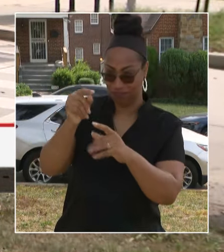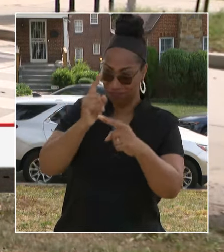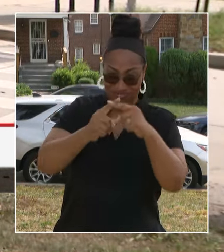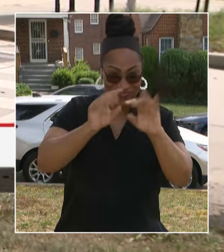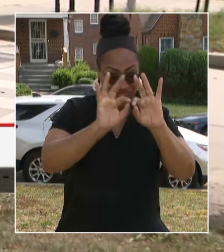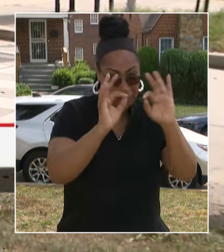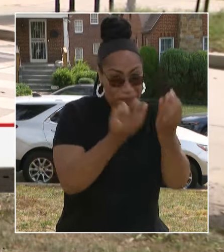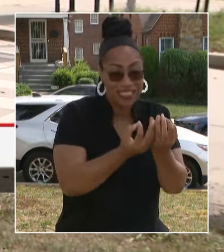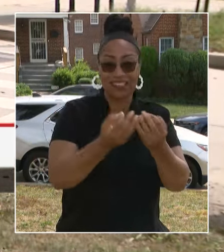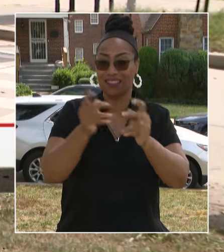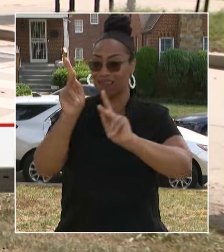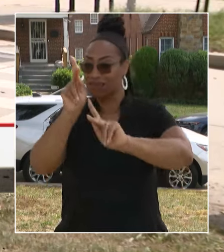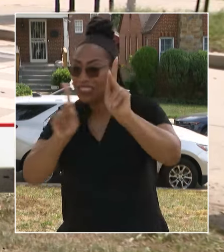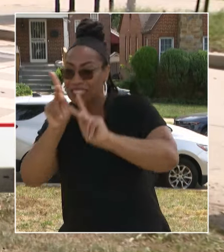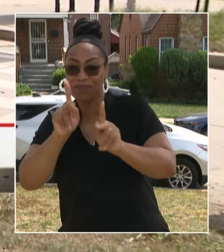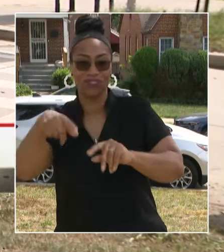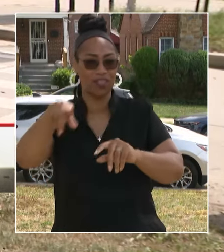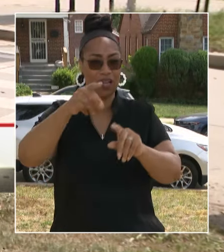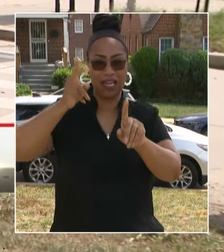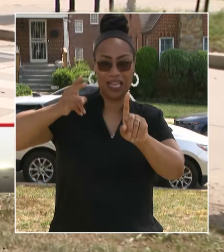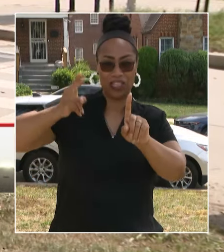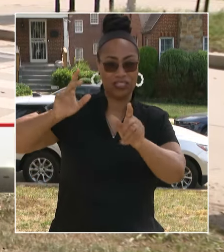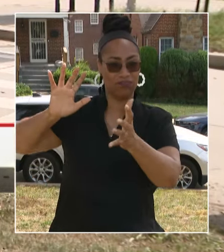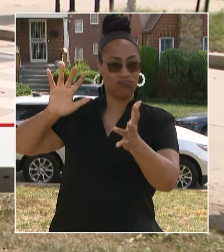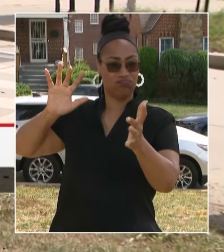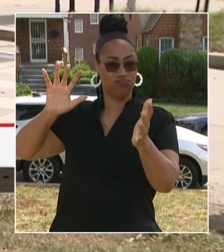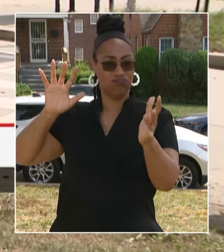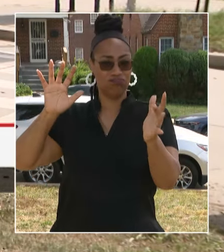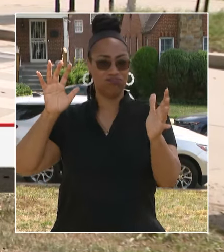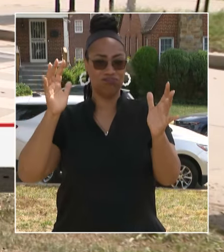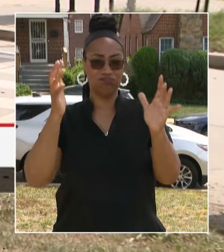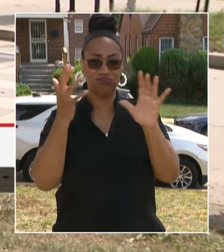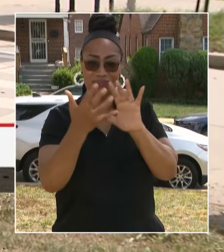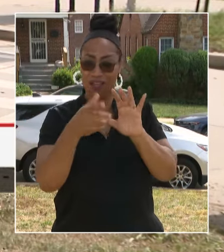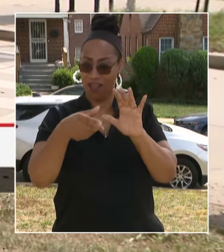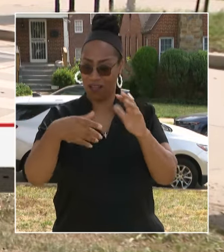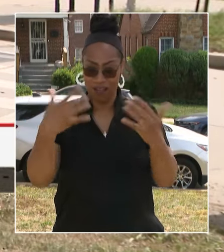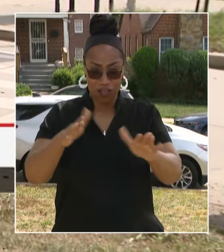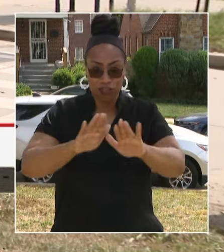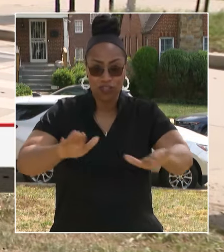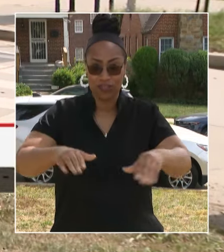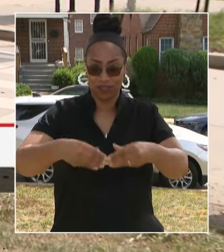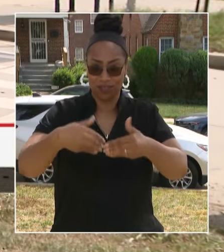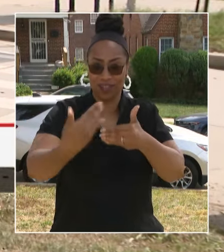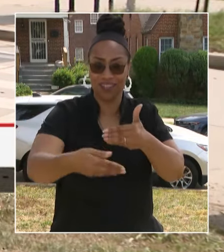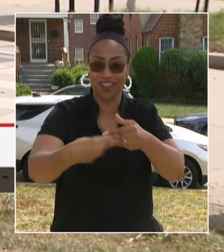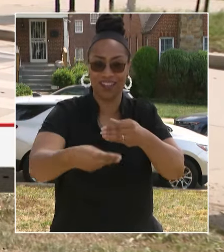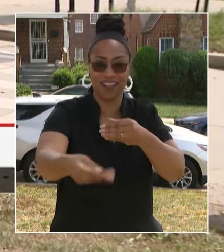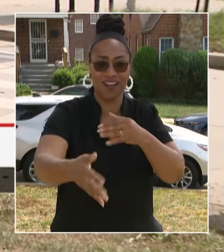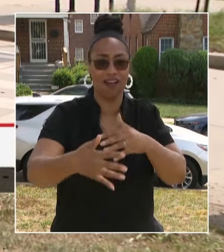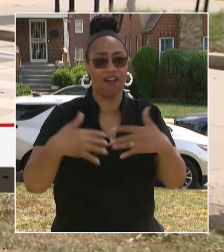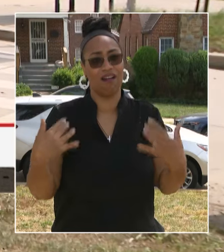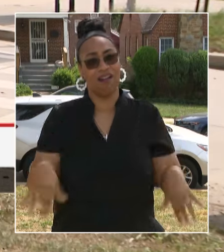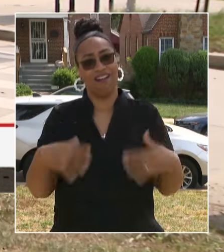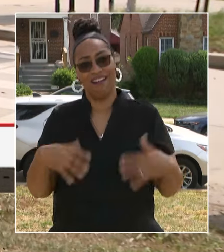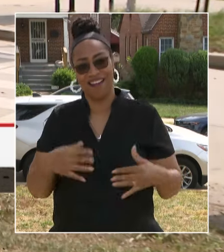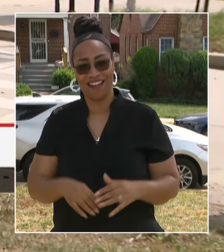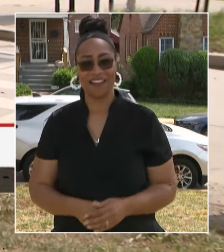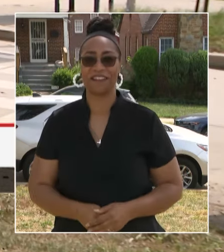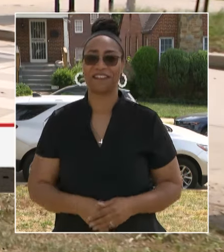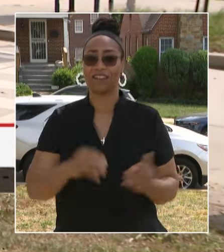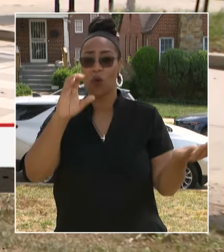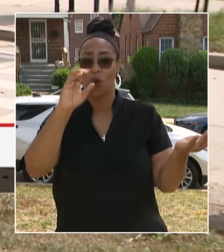in the back and we see one of the Corleys who is here, whose mother was a school board member. We look over there with Mark Jones, who was a school board member, and we look at who